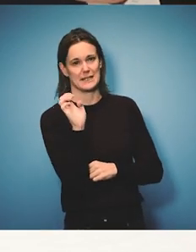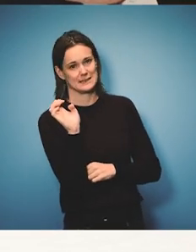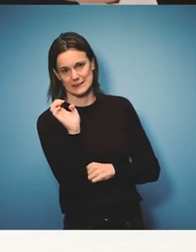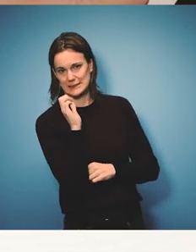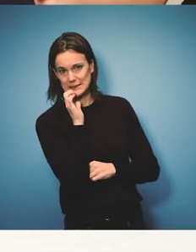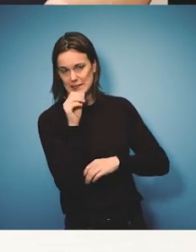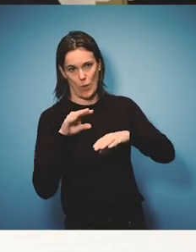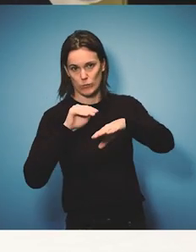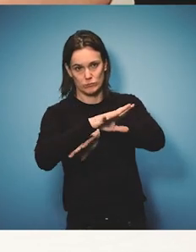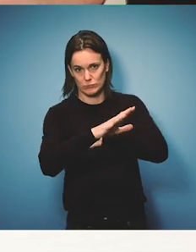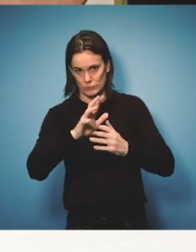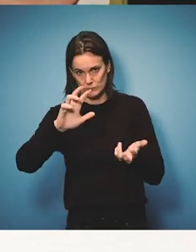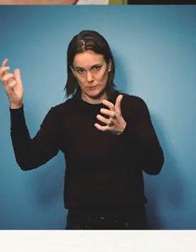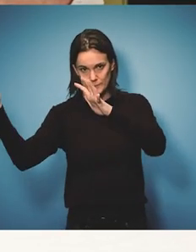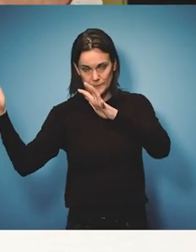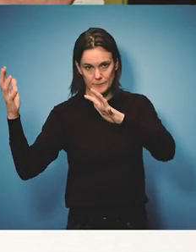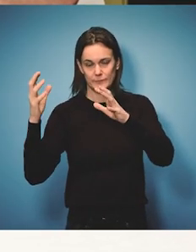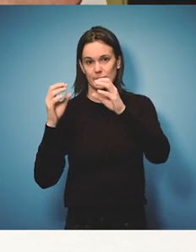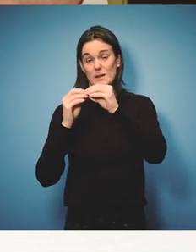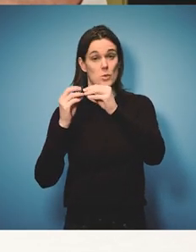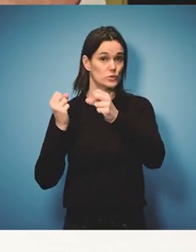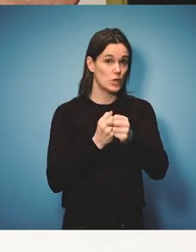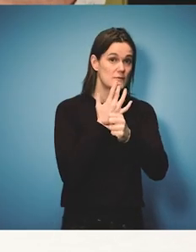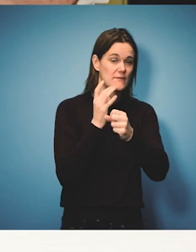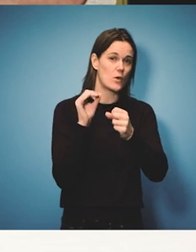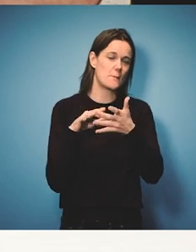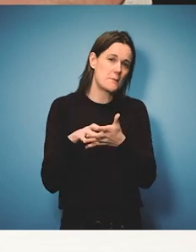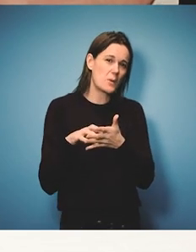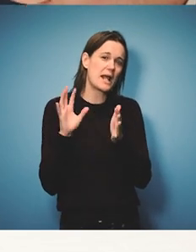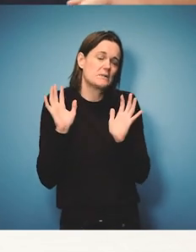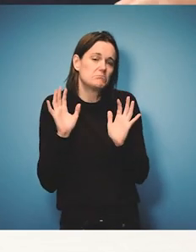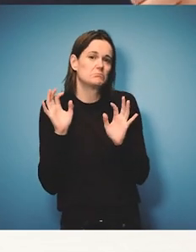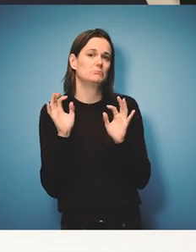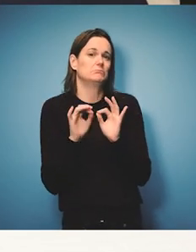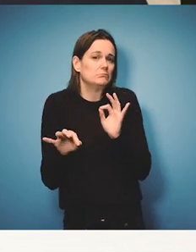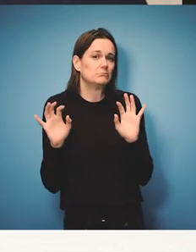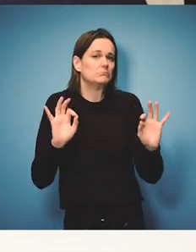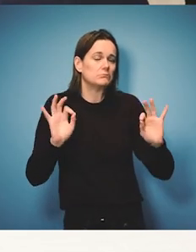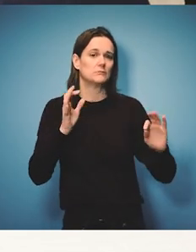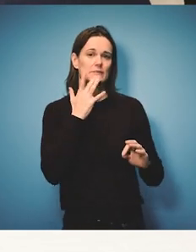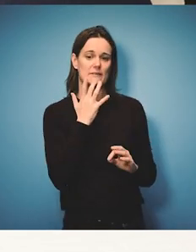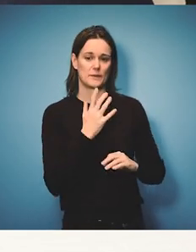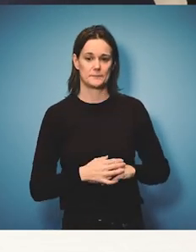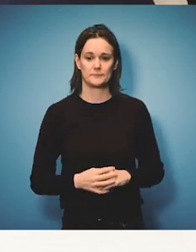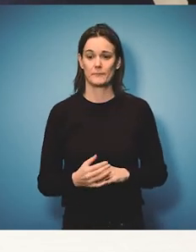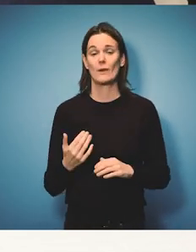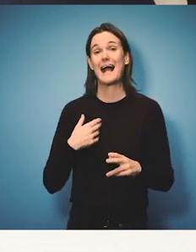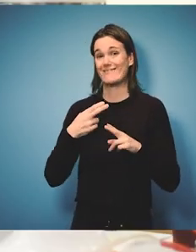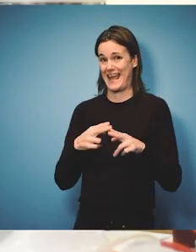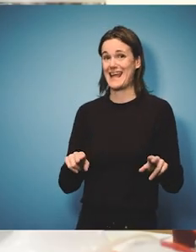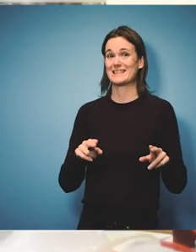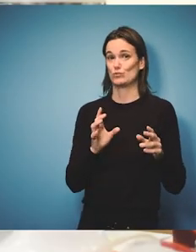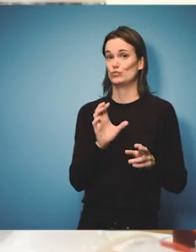weighed precisely, but... Right, that's not gonna change the way the cake turns out. No, not at all. The flavor be stronger or a little weaker,